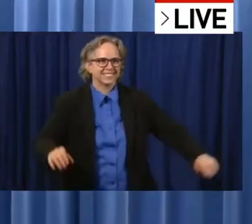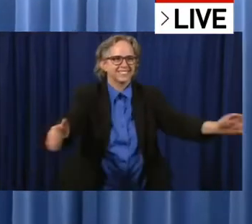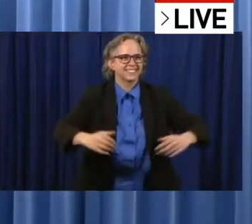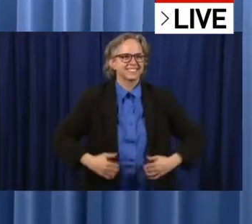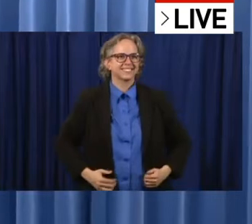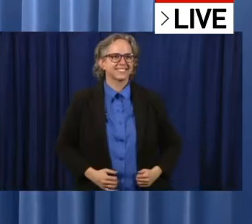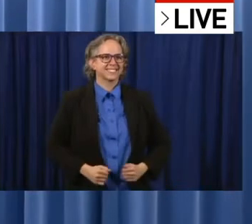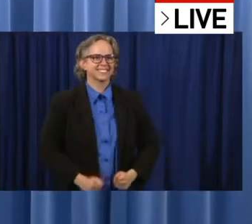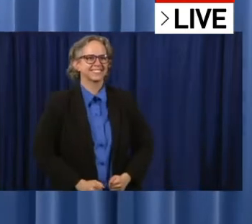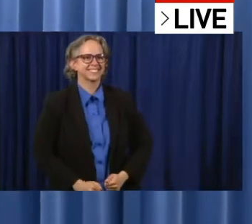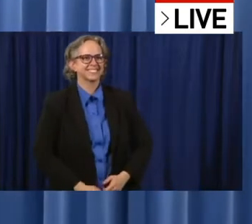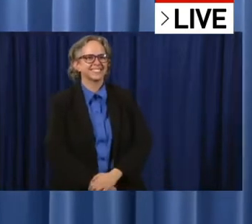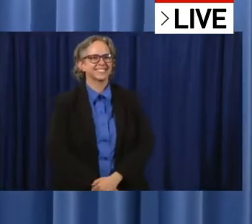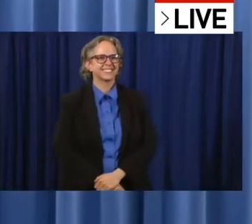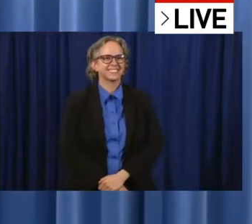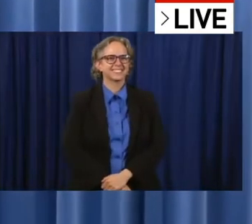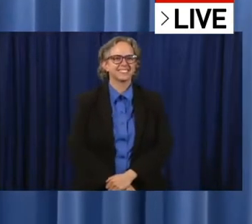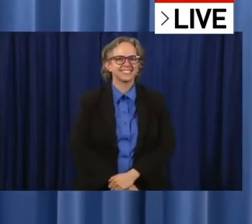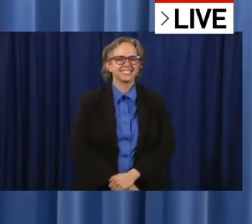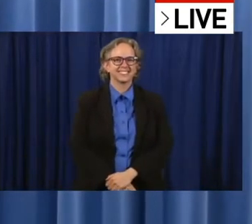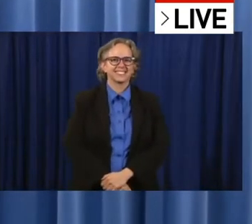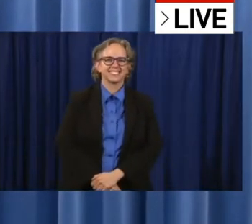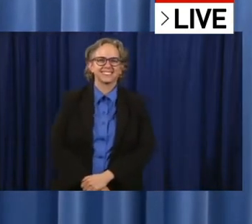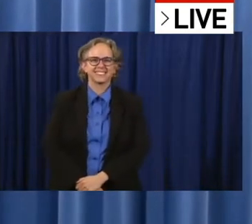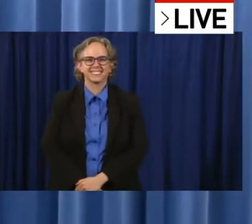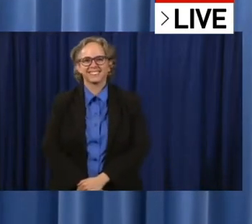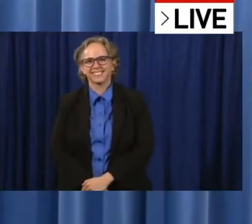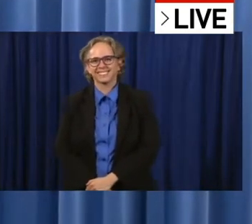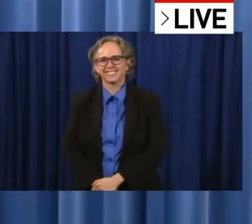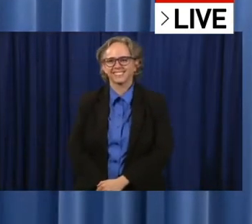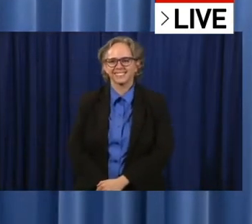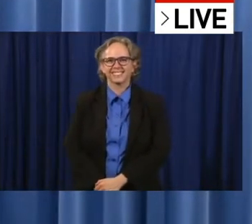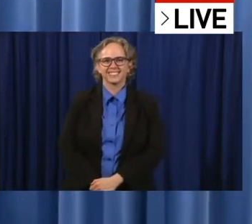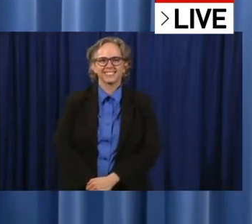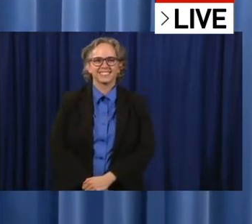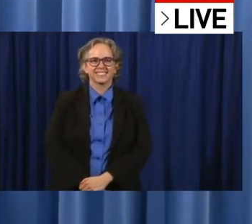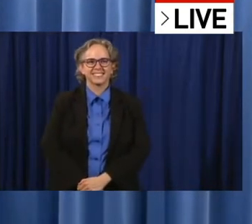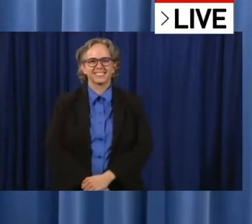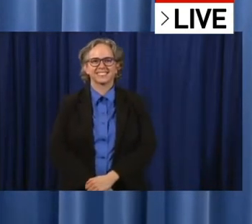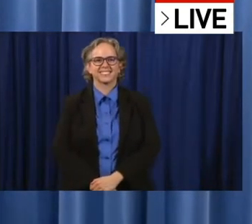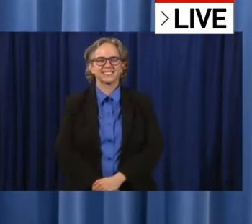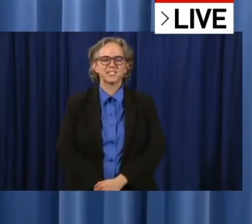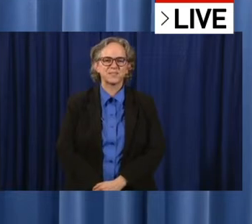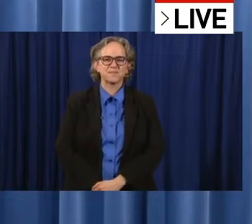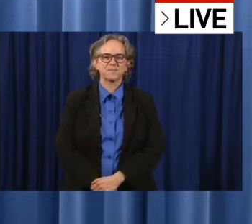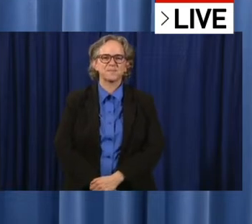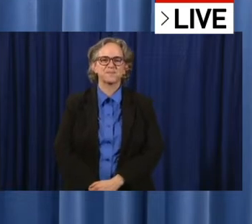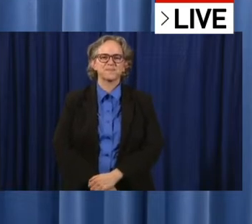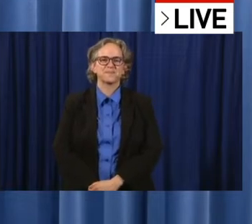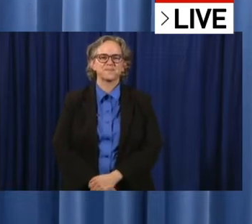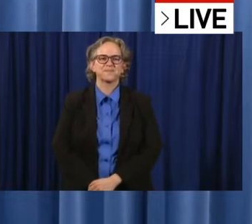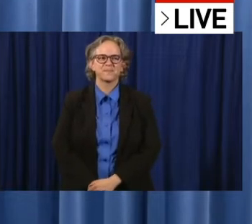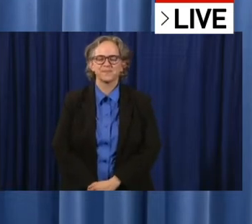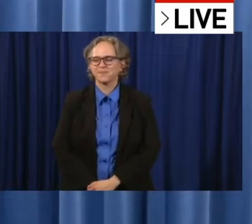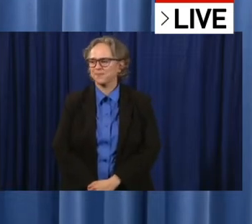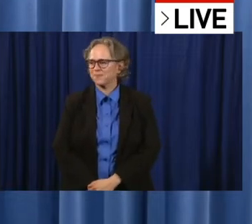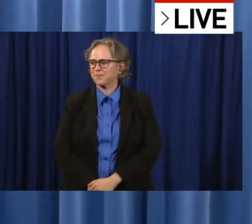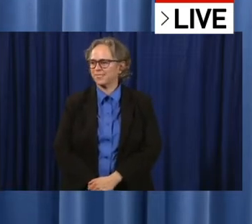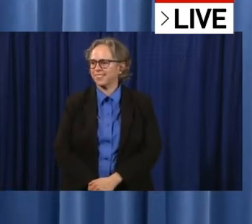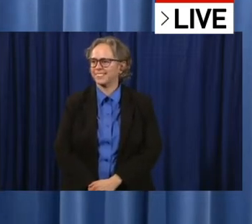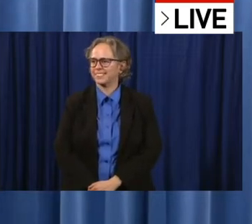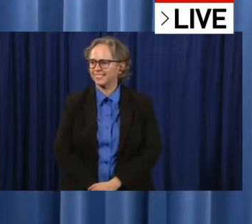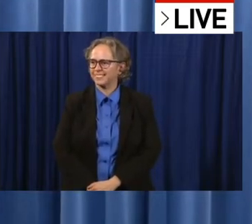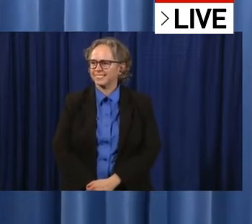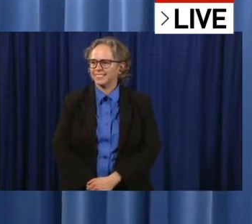and day camps will be allowed to reopen if they can meet safety protocols. Right now, the governor getting ready to address the